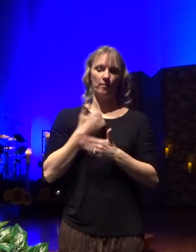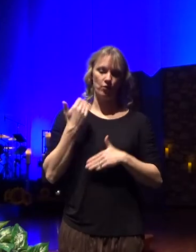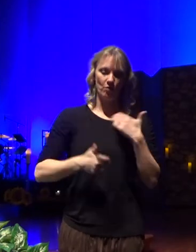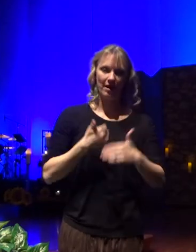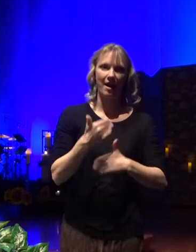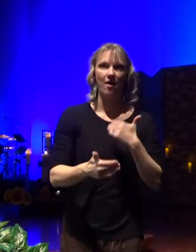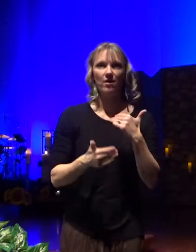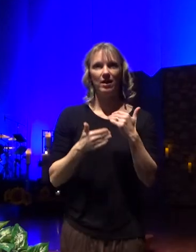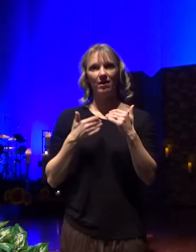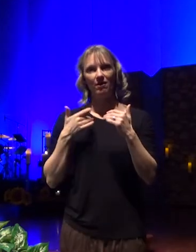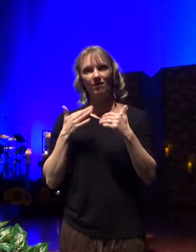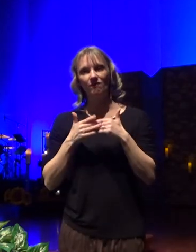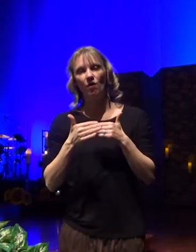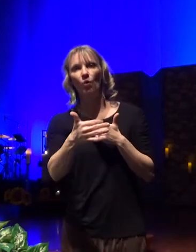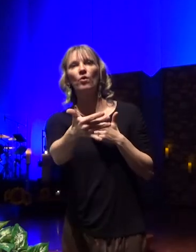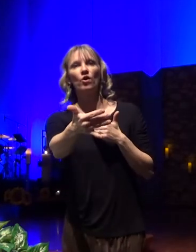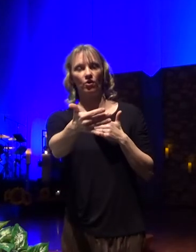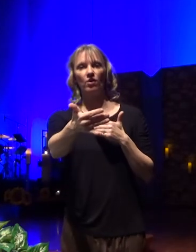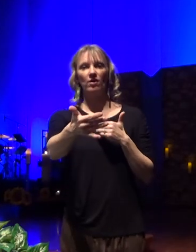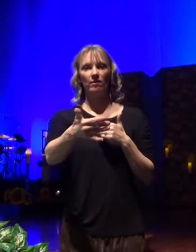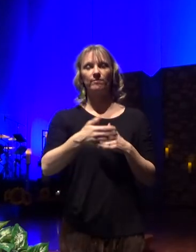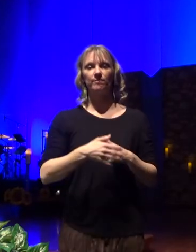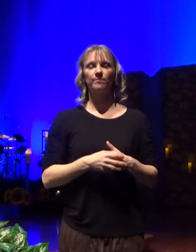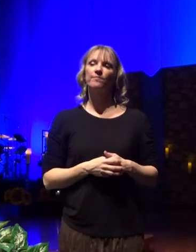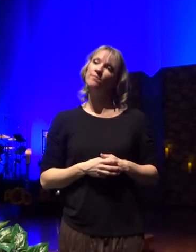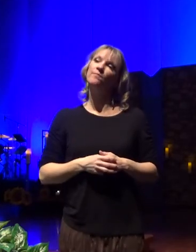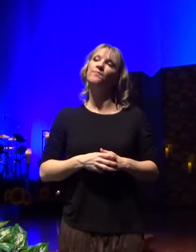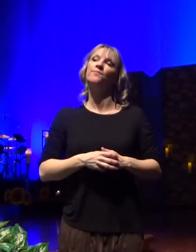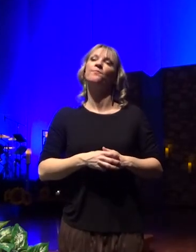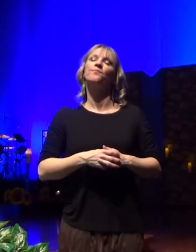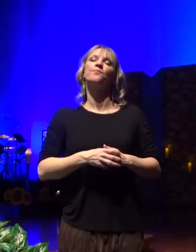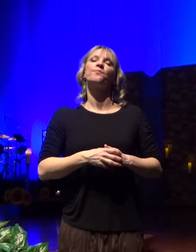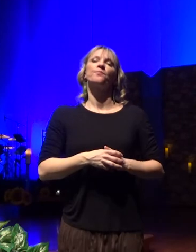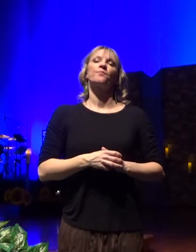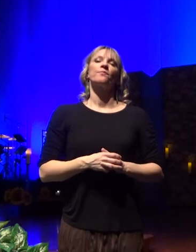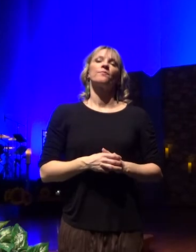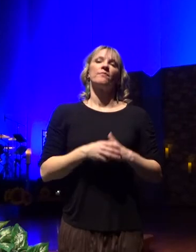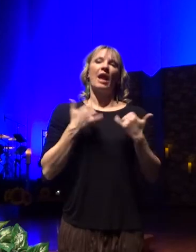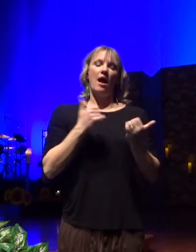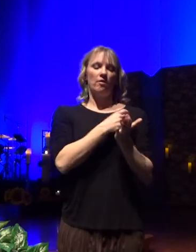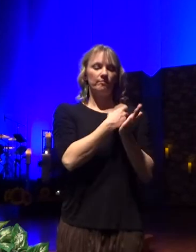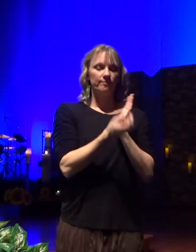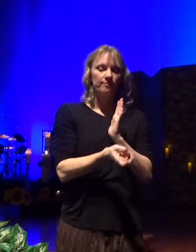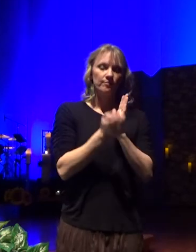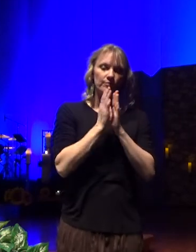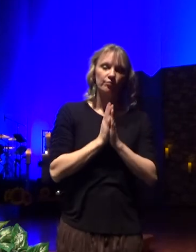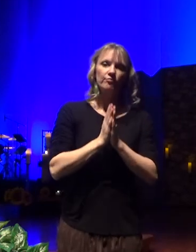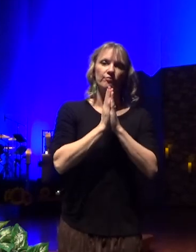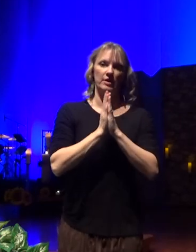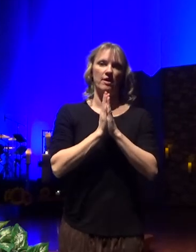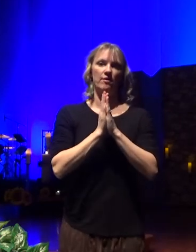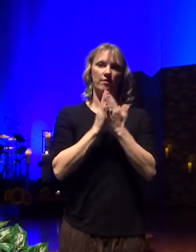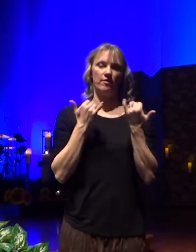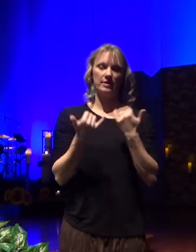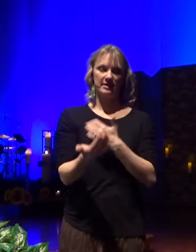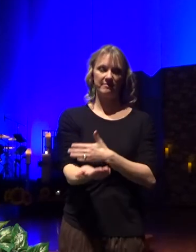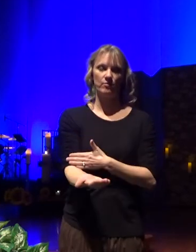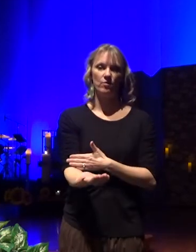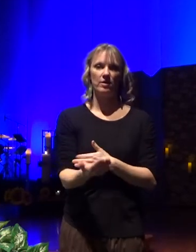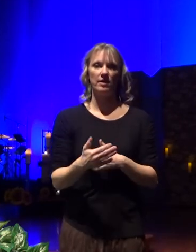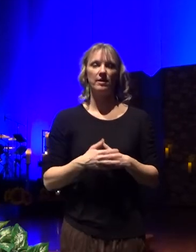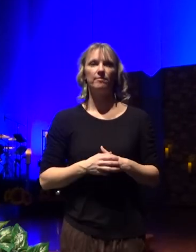your tomorrows and the days after that. As we move into prayer this